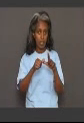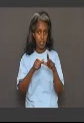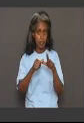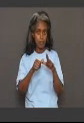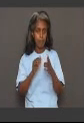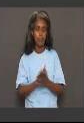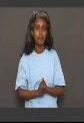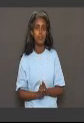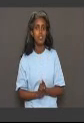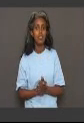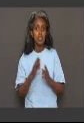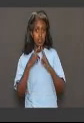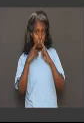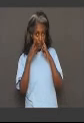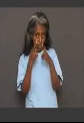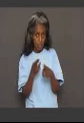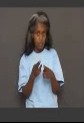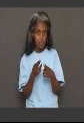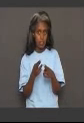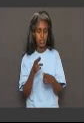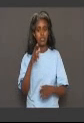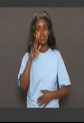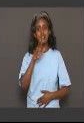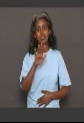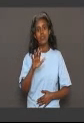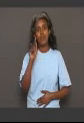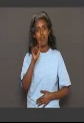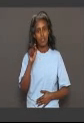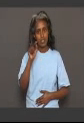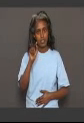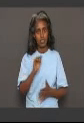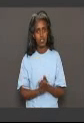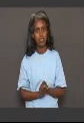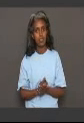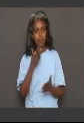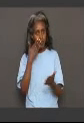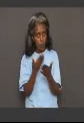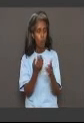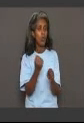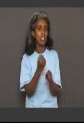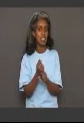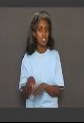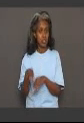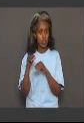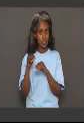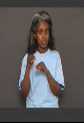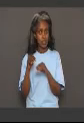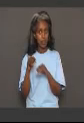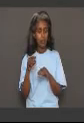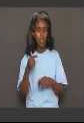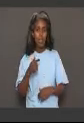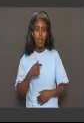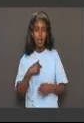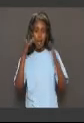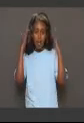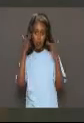the tangent of the angle. The answer is 35 degrees. Well